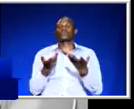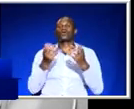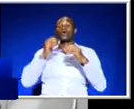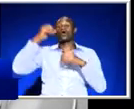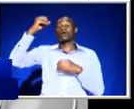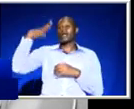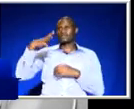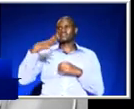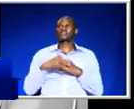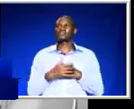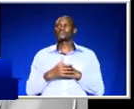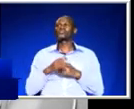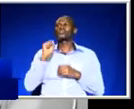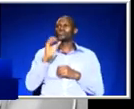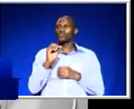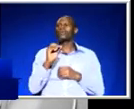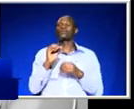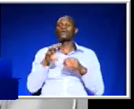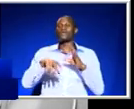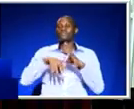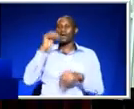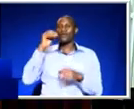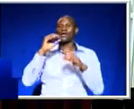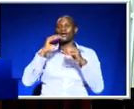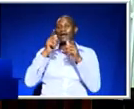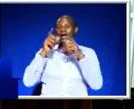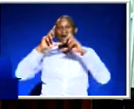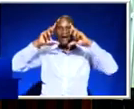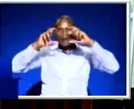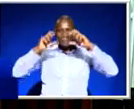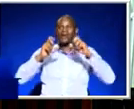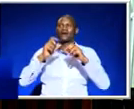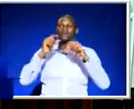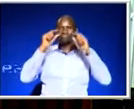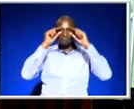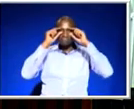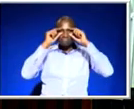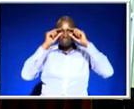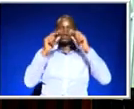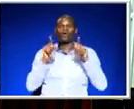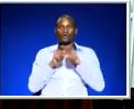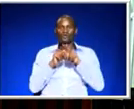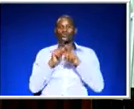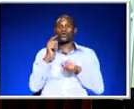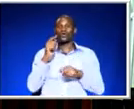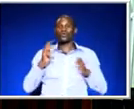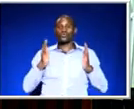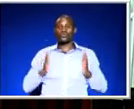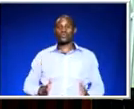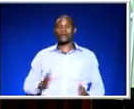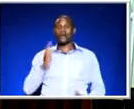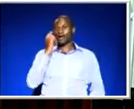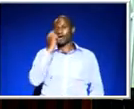light. So they are found in cameras, spectacles, and even the human eye.